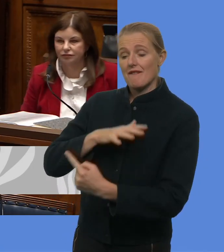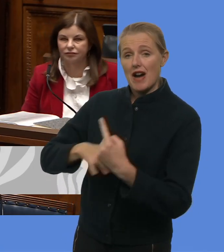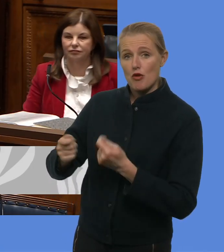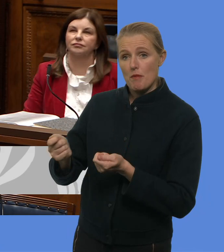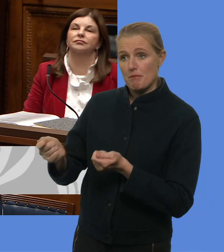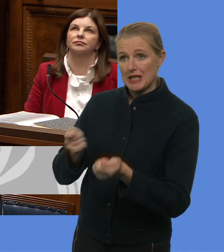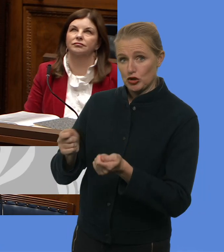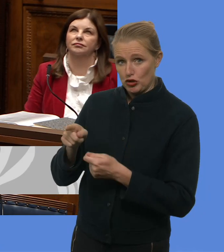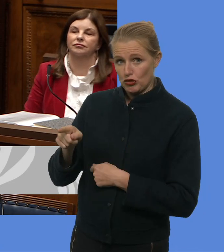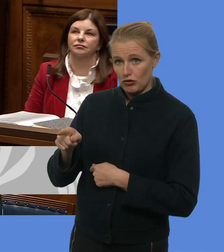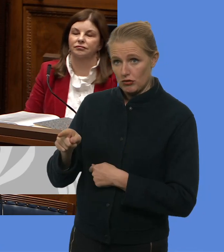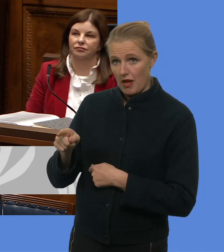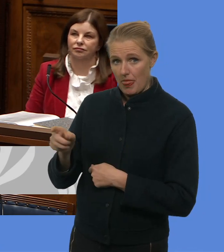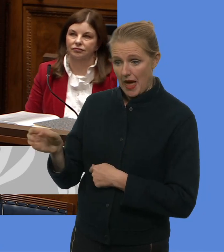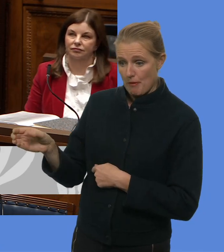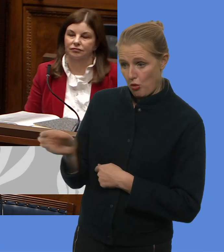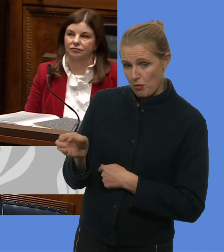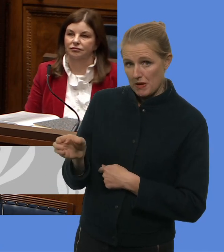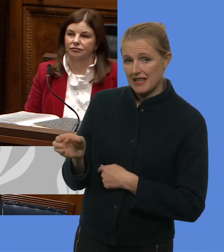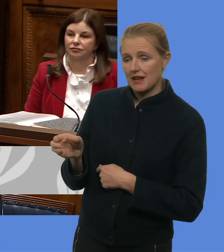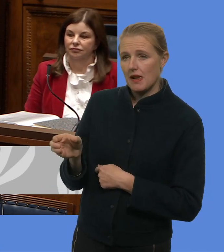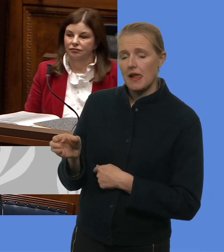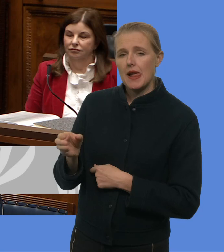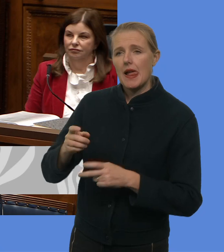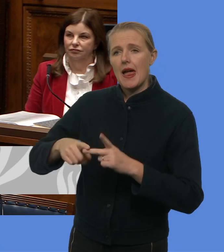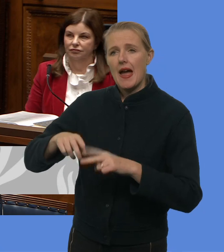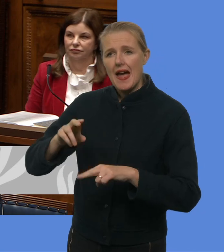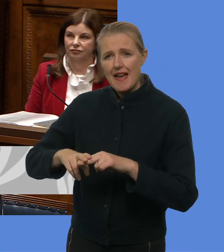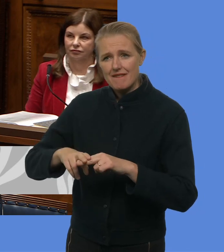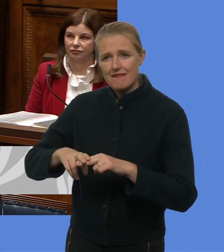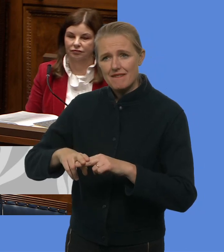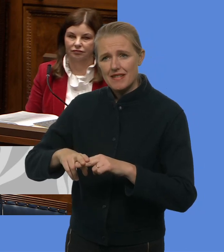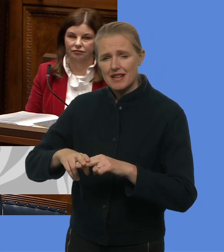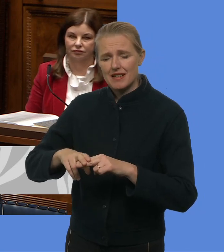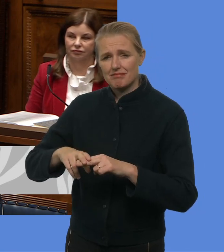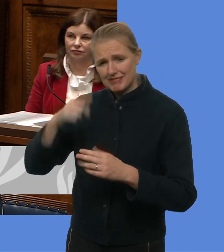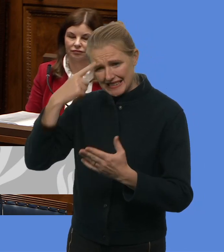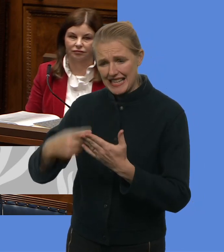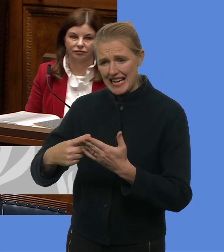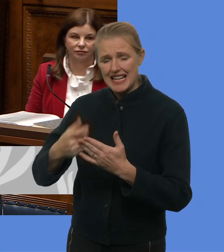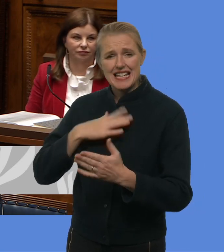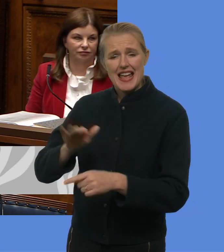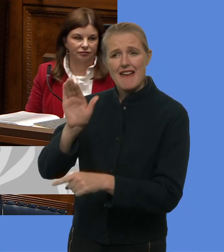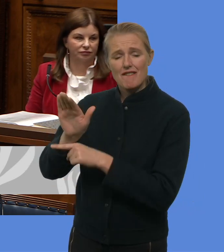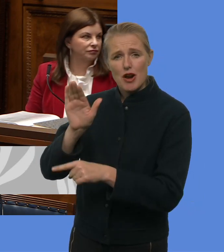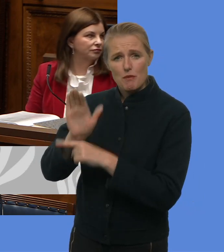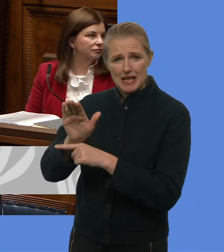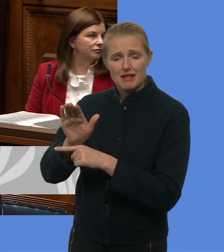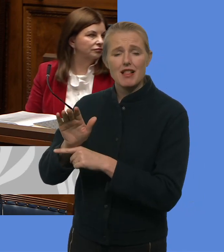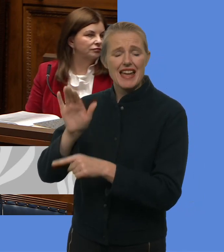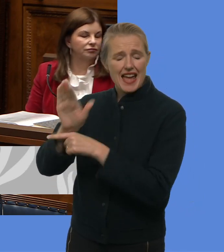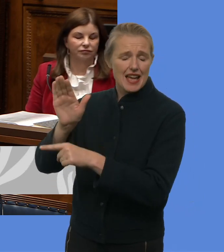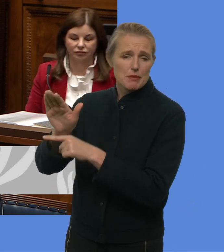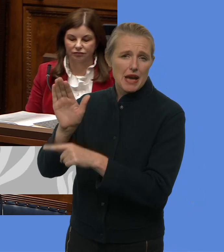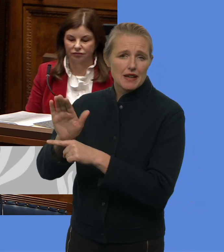back and recommends the creation, as multiple reviews have done in the past, of an independent environmental protection agency,